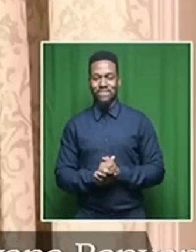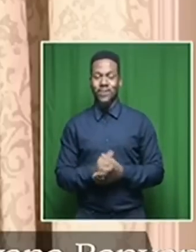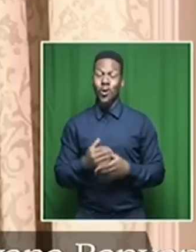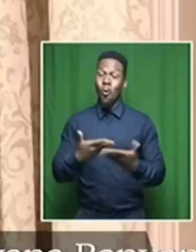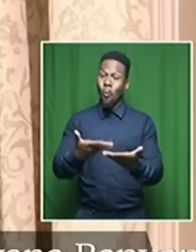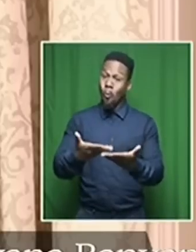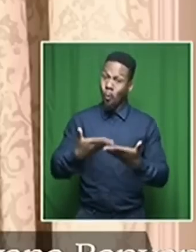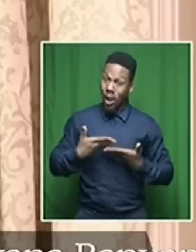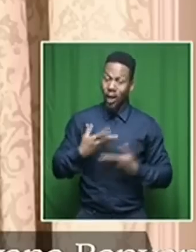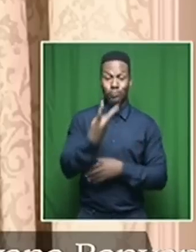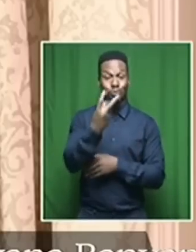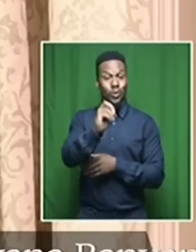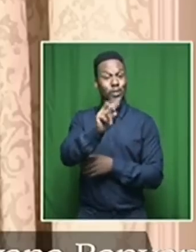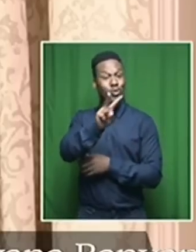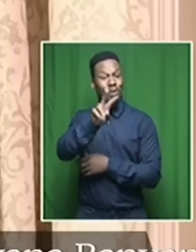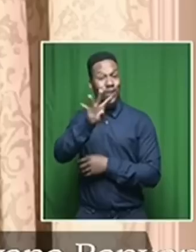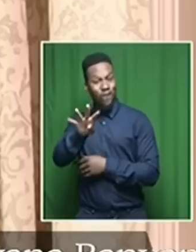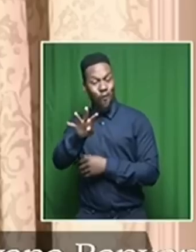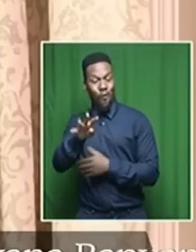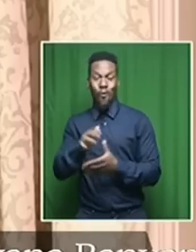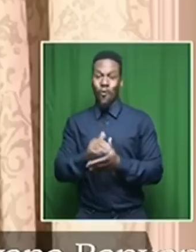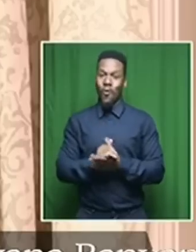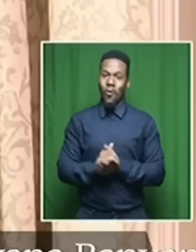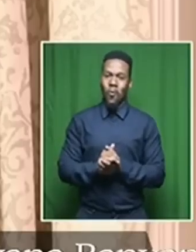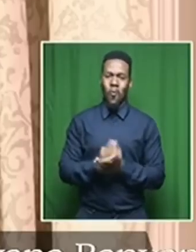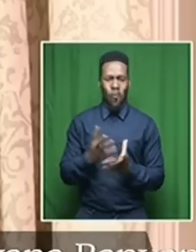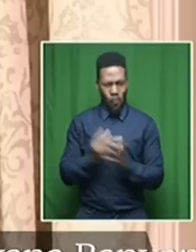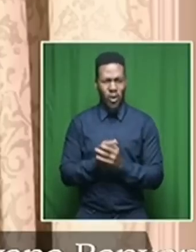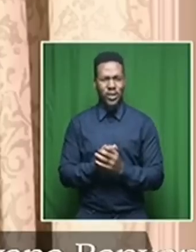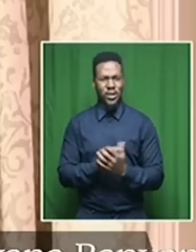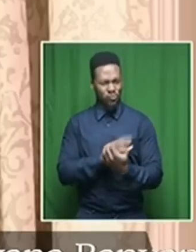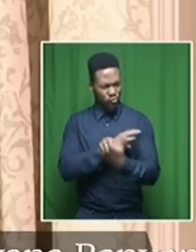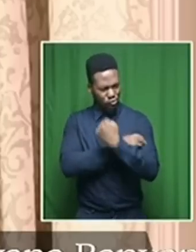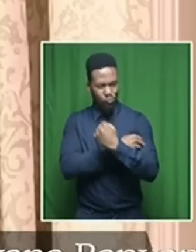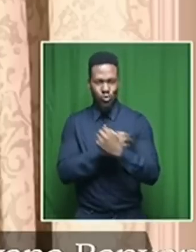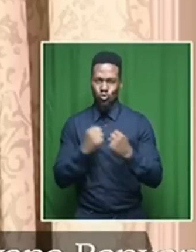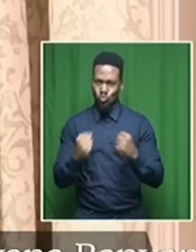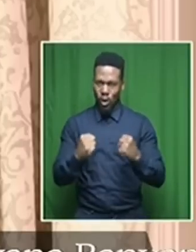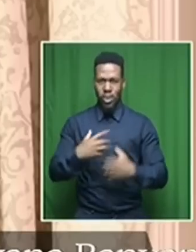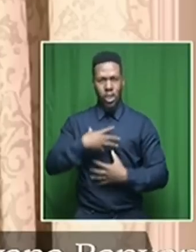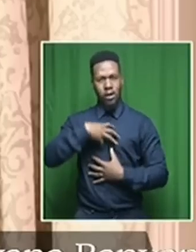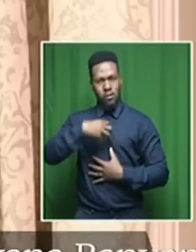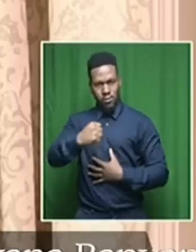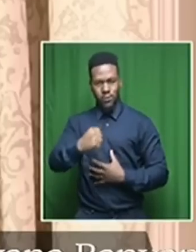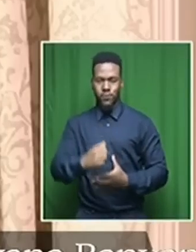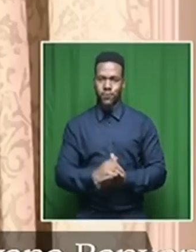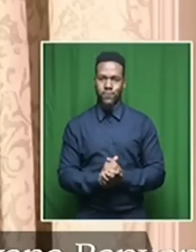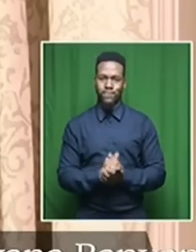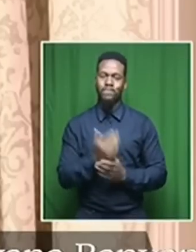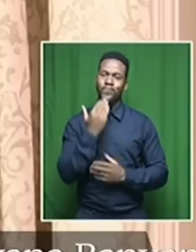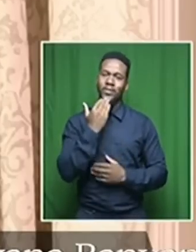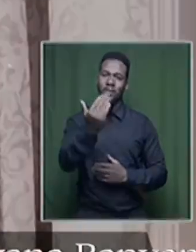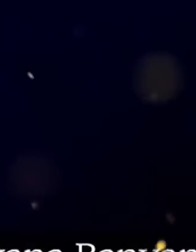welcome 2024 with strength and courage. I